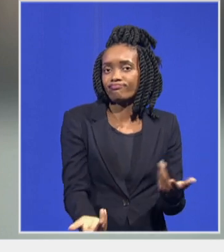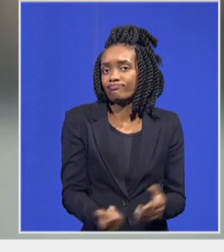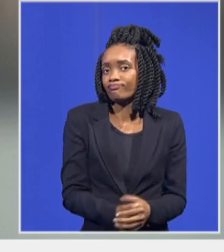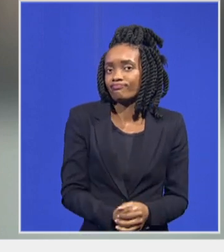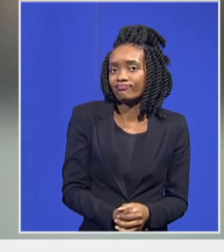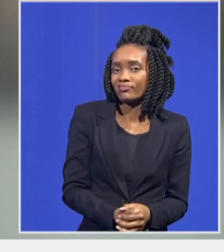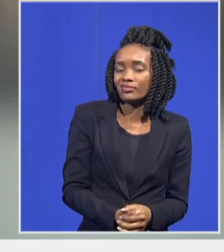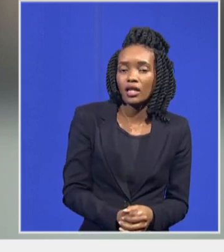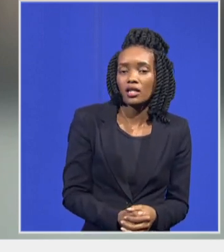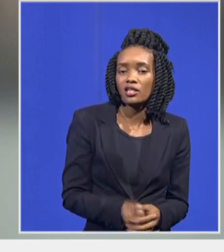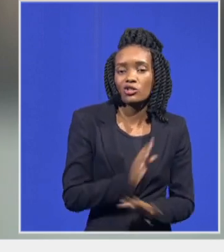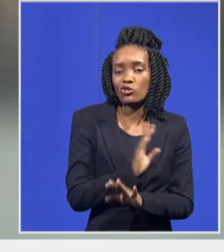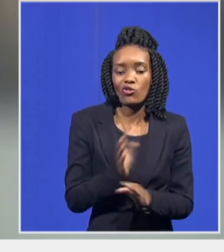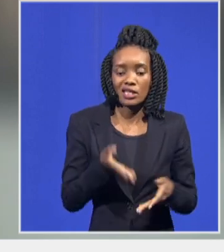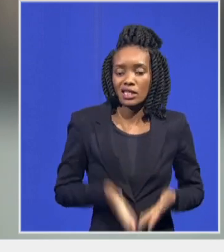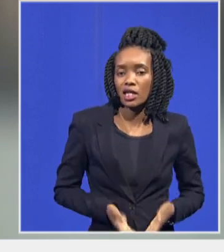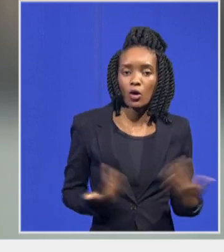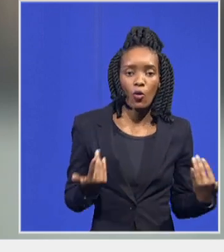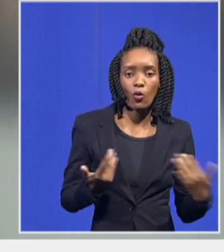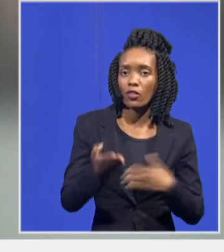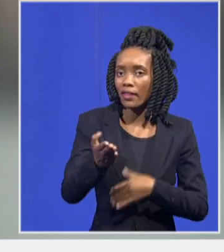there.